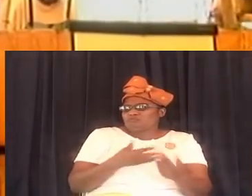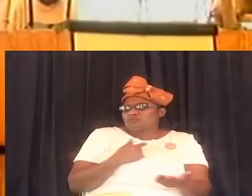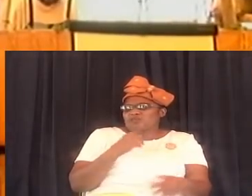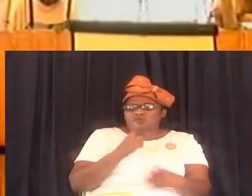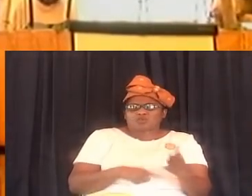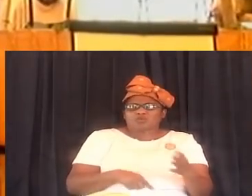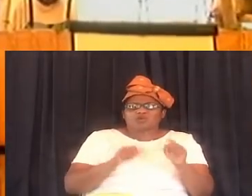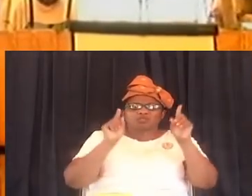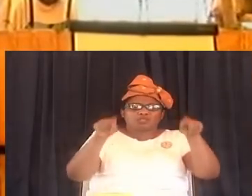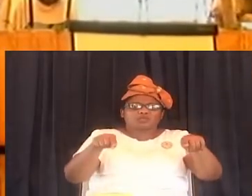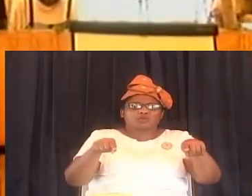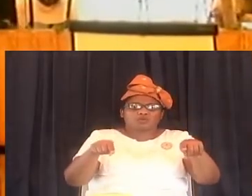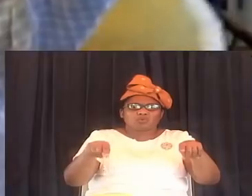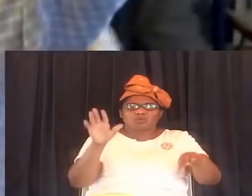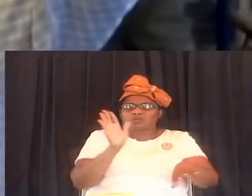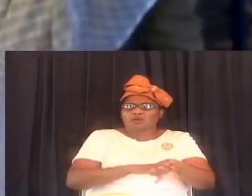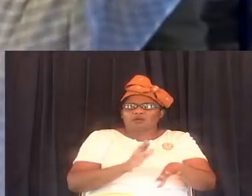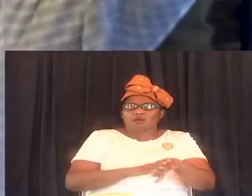He's your Savior.